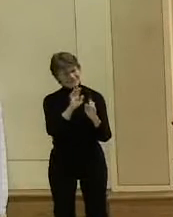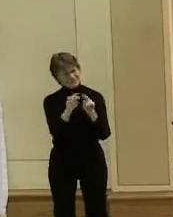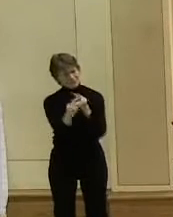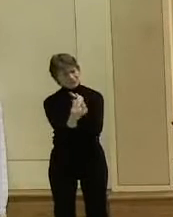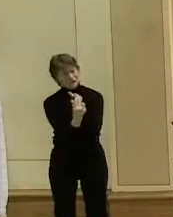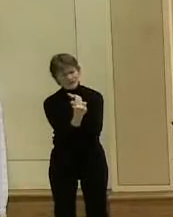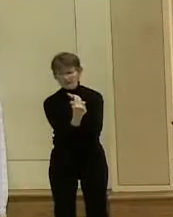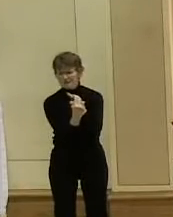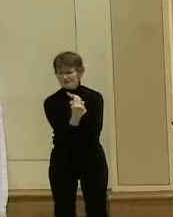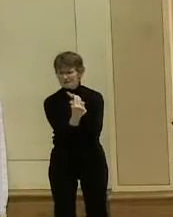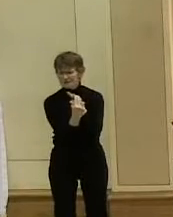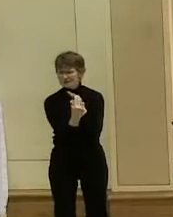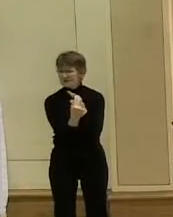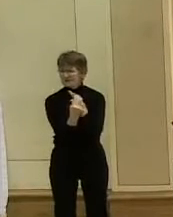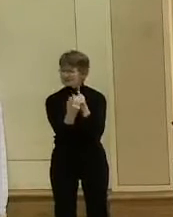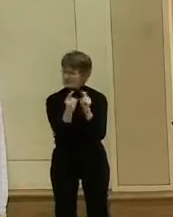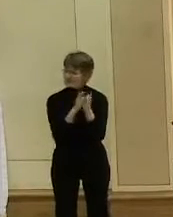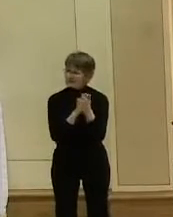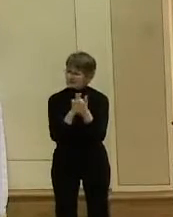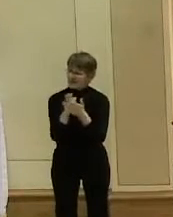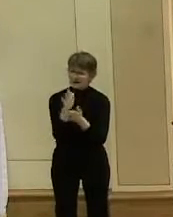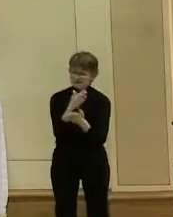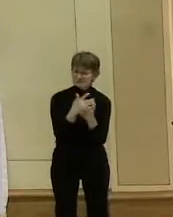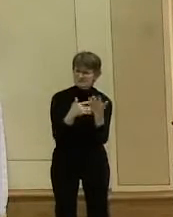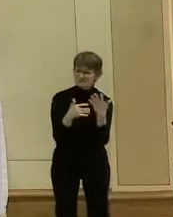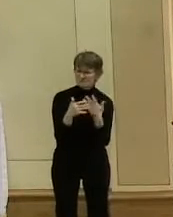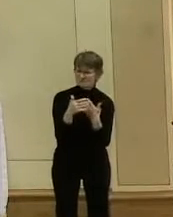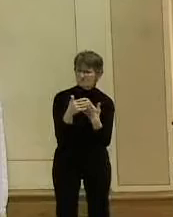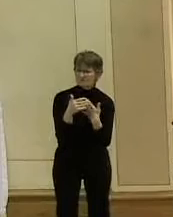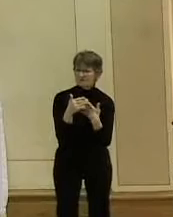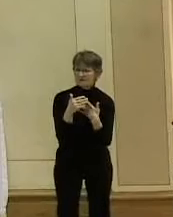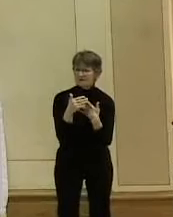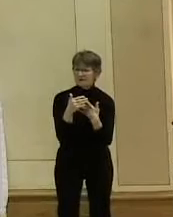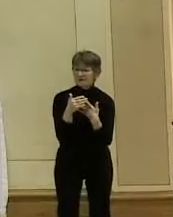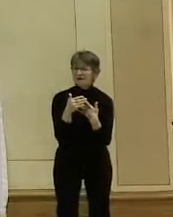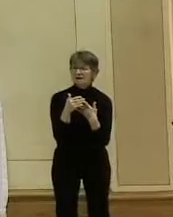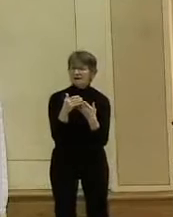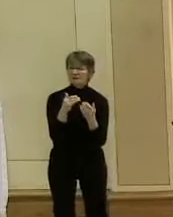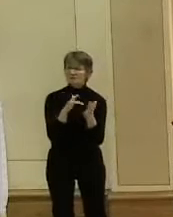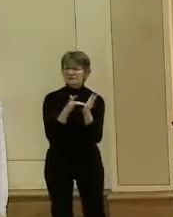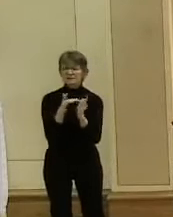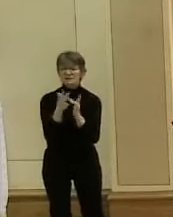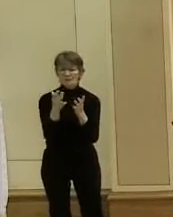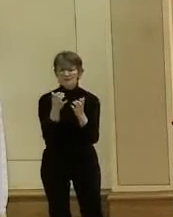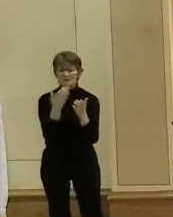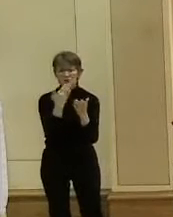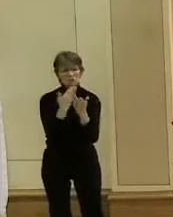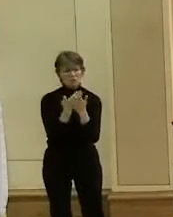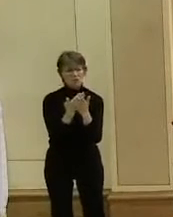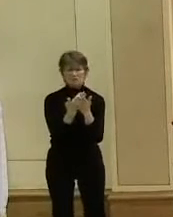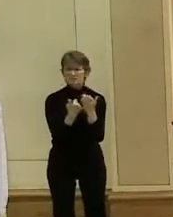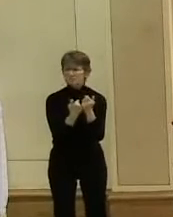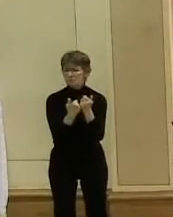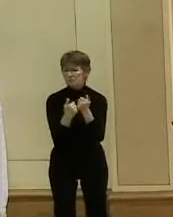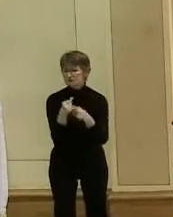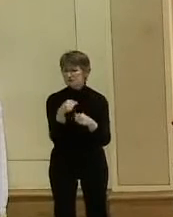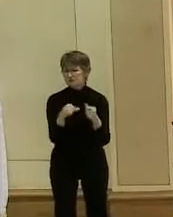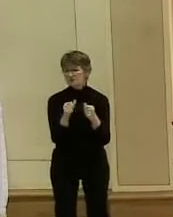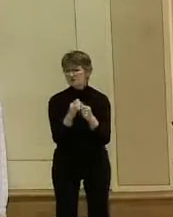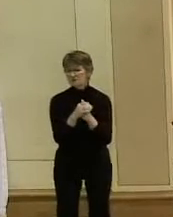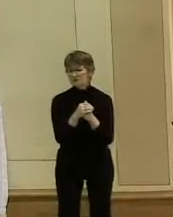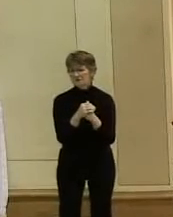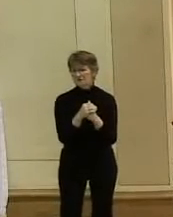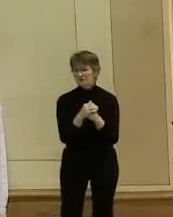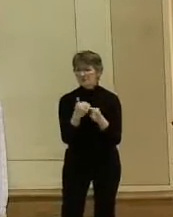eyes. Lord, that's what you call us to show forth, that there is kindness, that there's goodness in our hearts and our